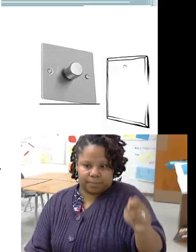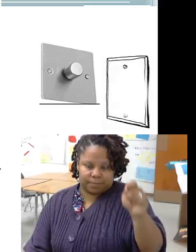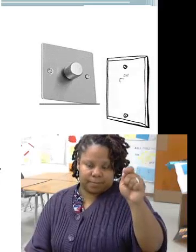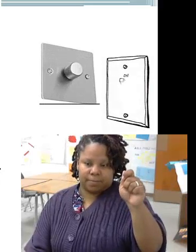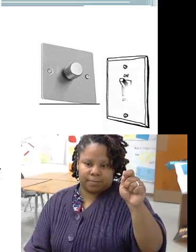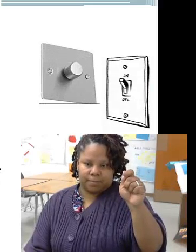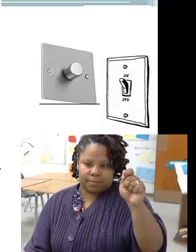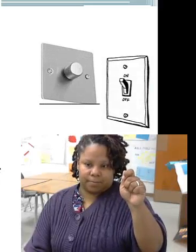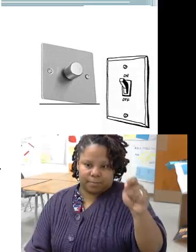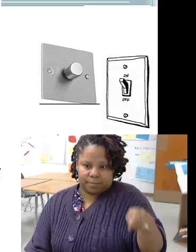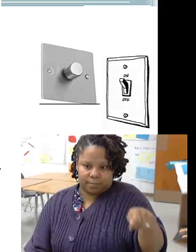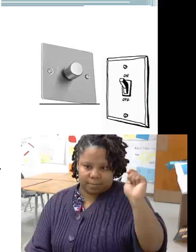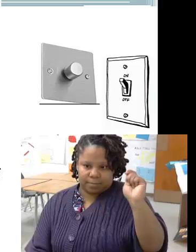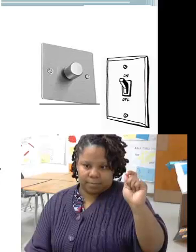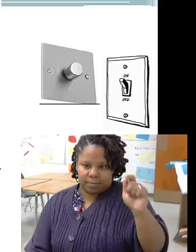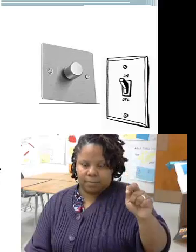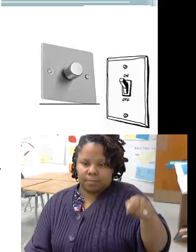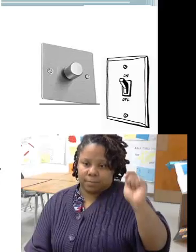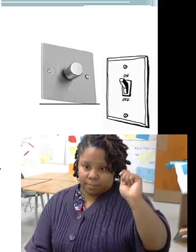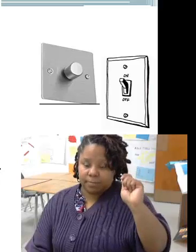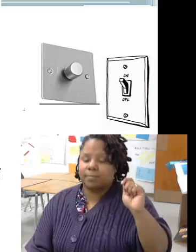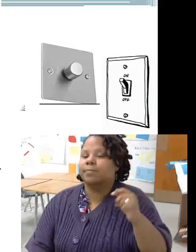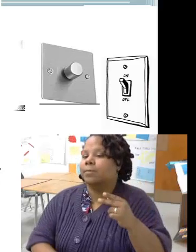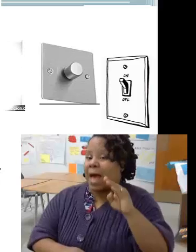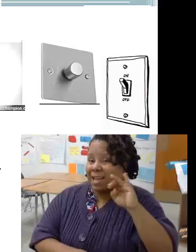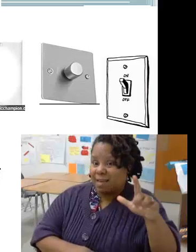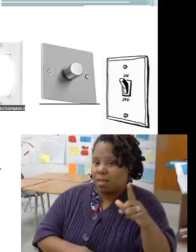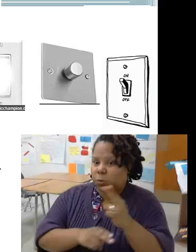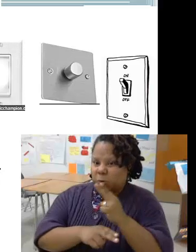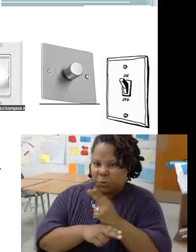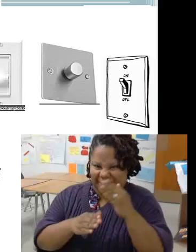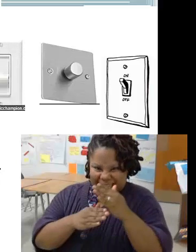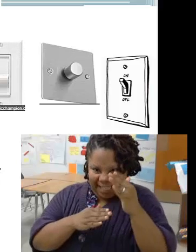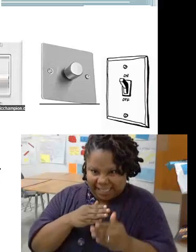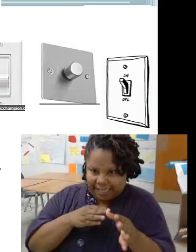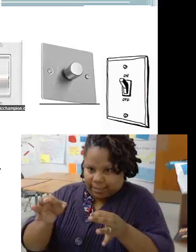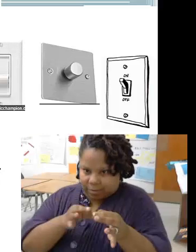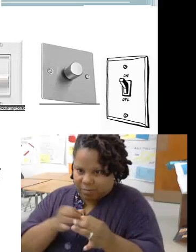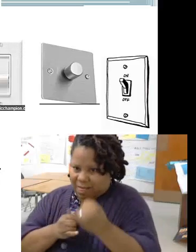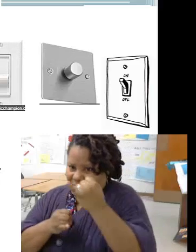ICL classifiers are usually used at the end of the description, the last thing that is used.